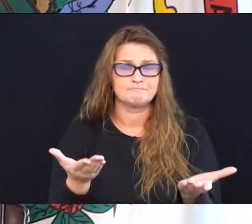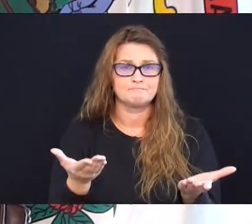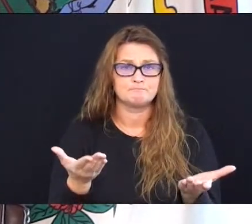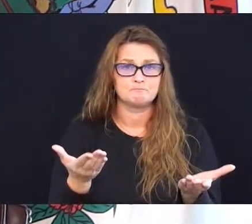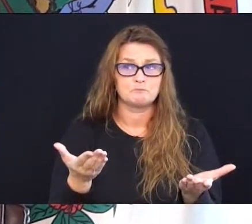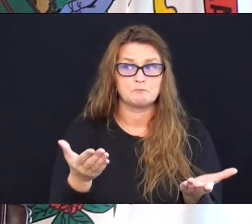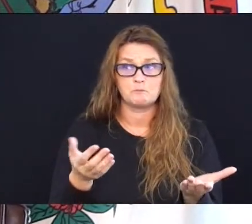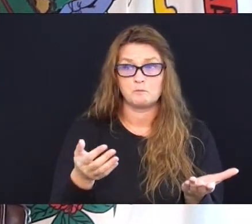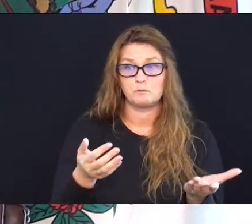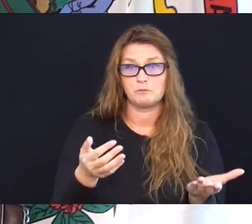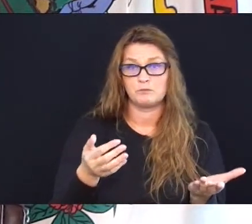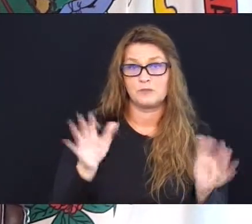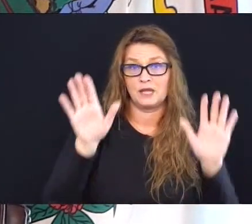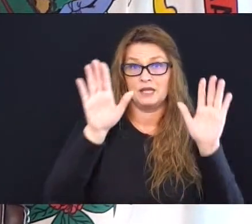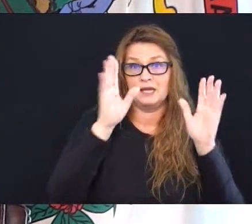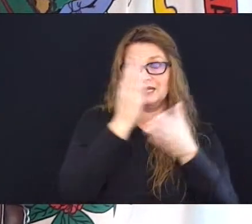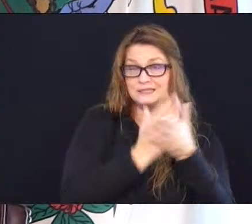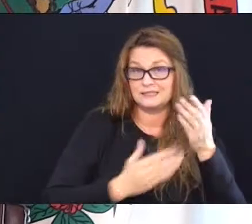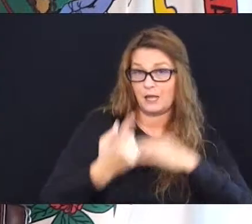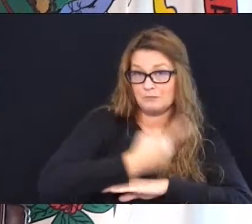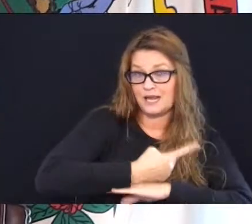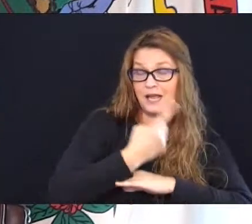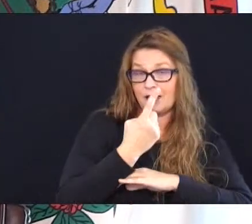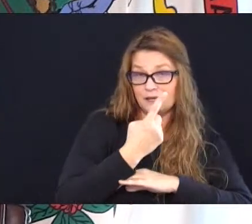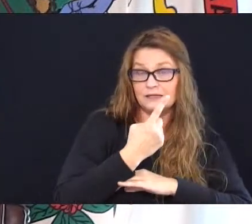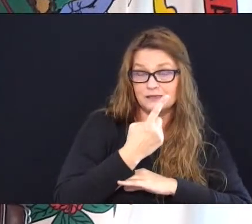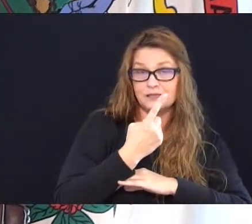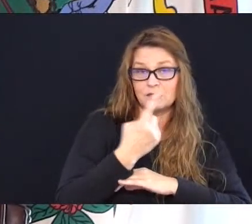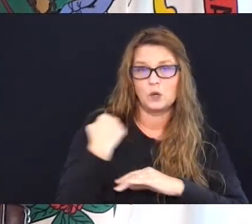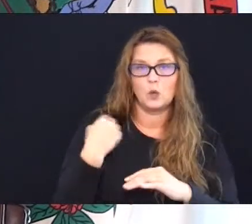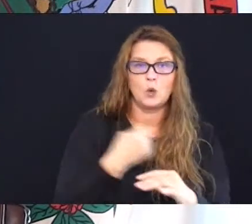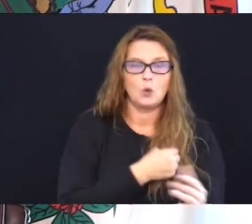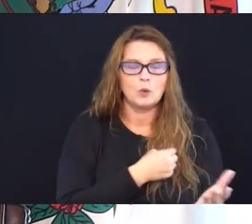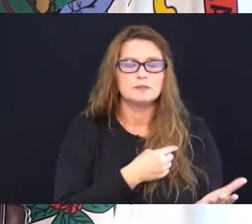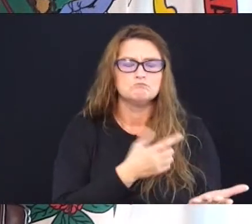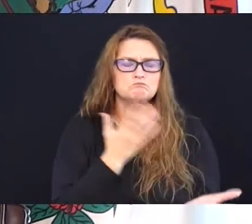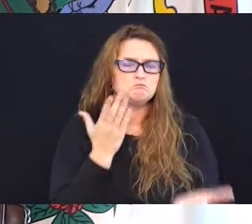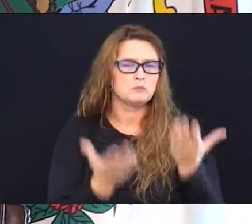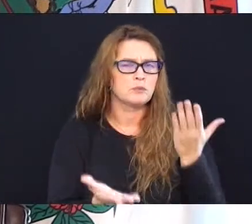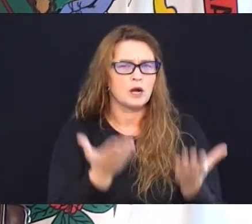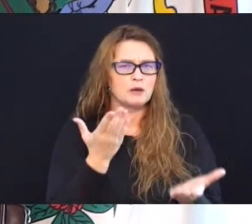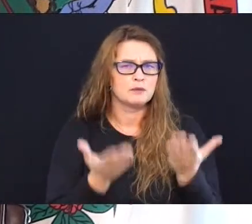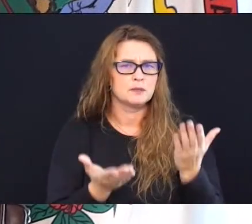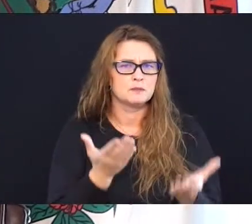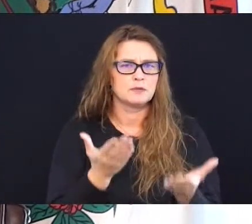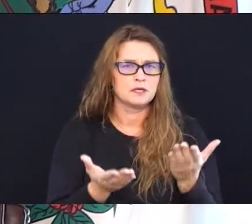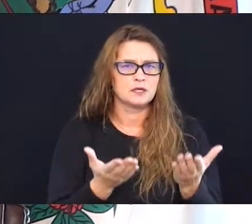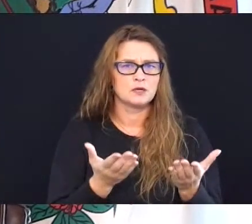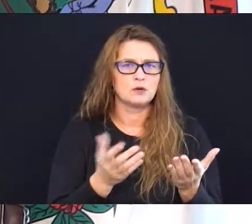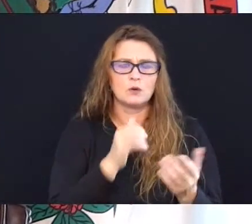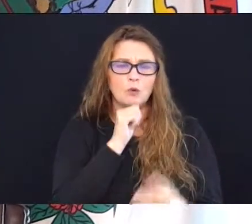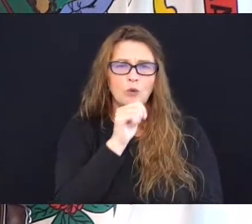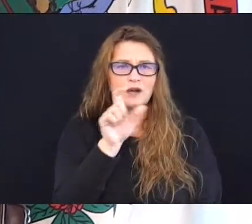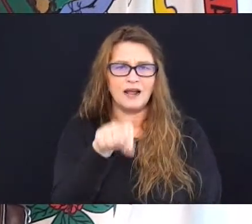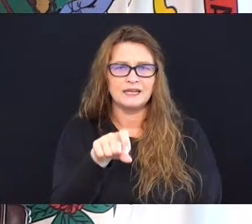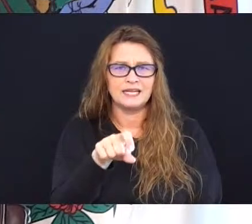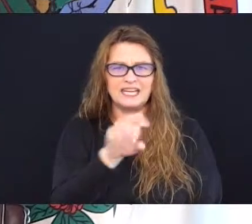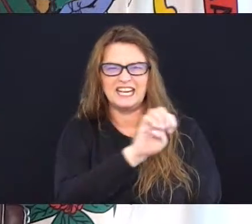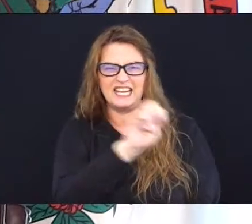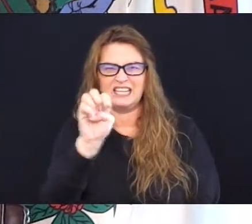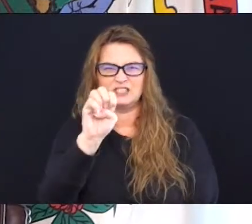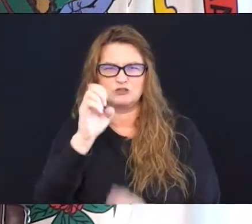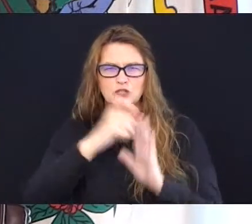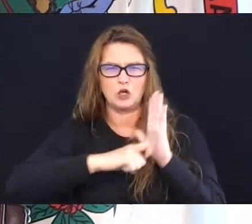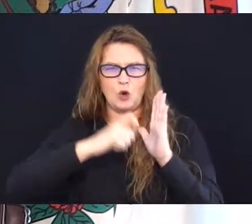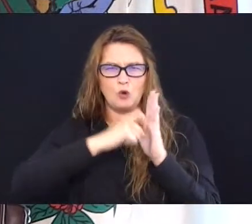Someday, like it or not like it, but someday, we probably won't need the eastern coal fields. We'll have